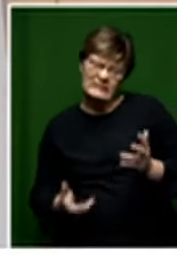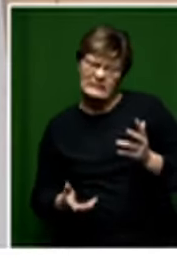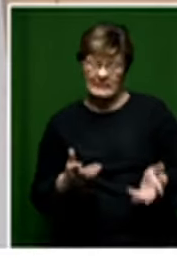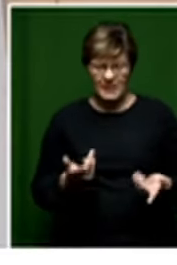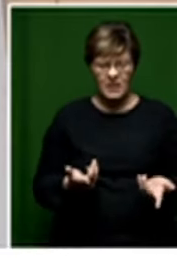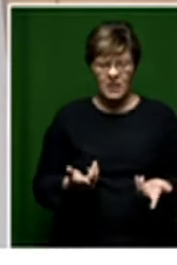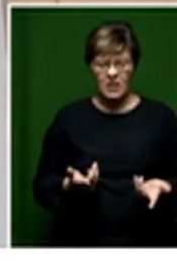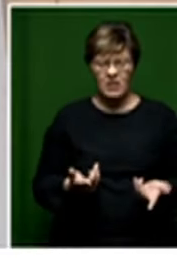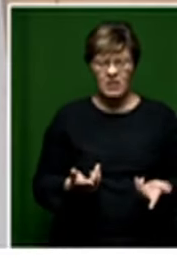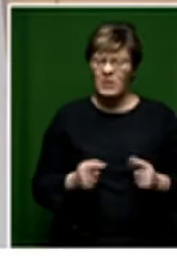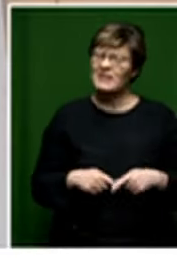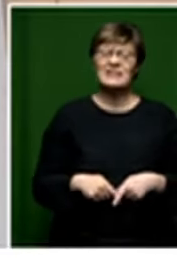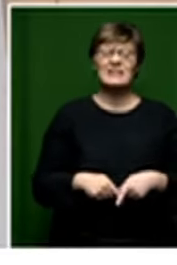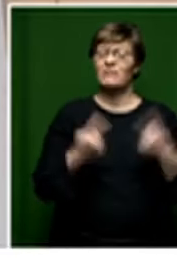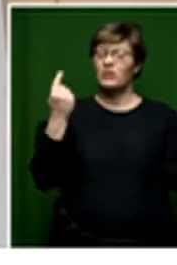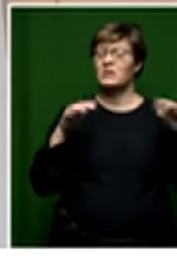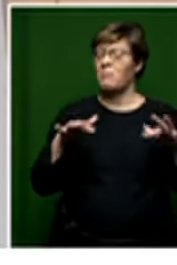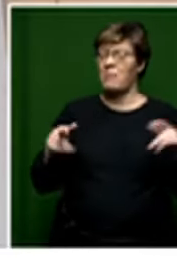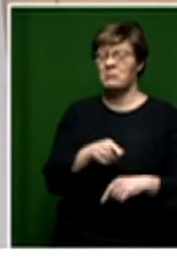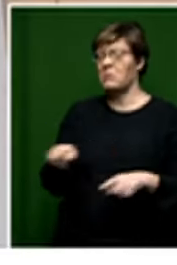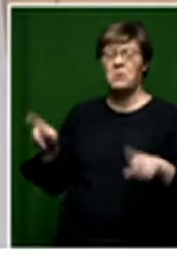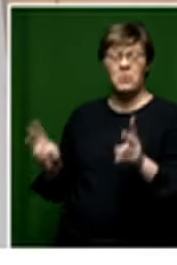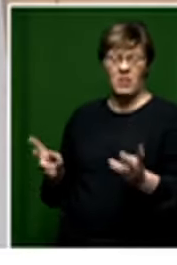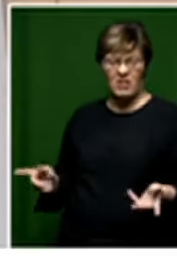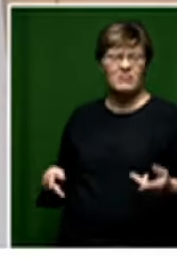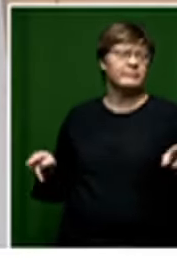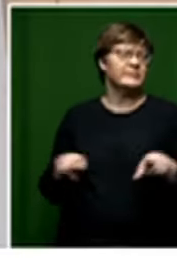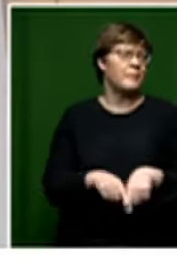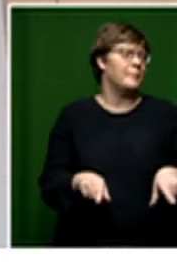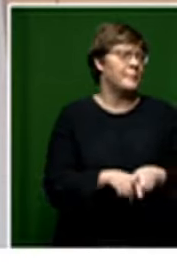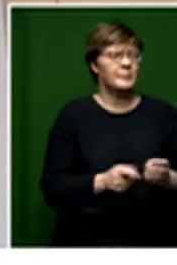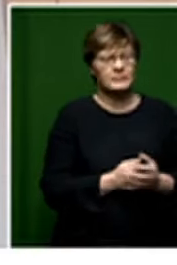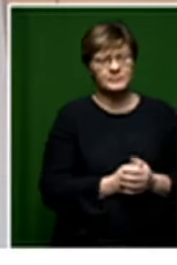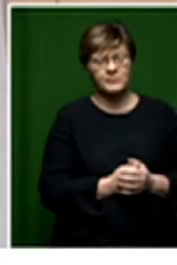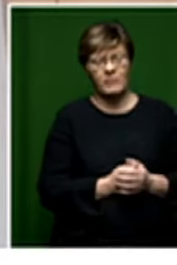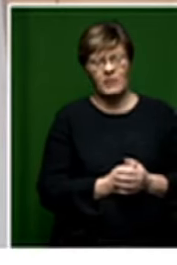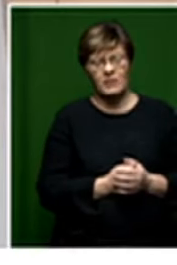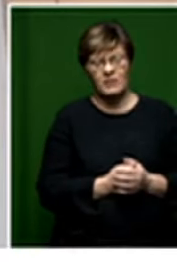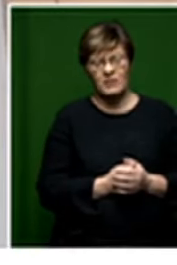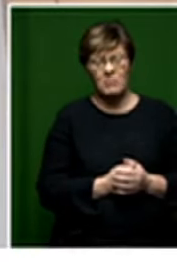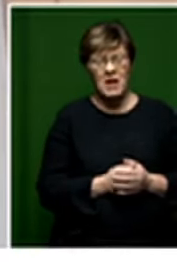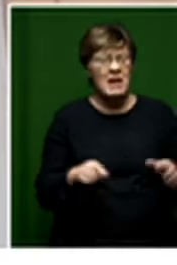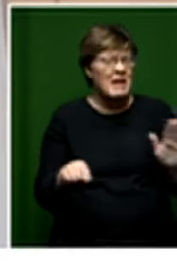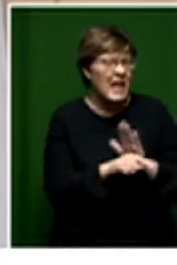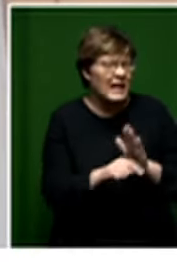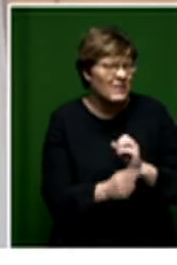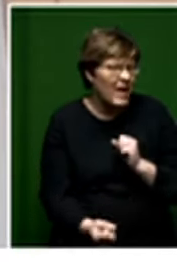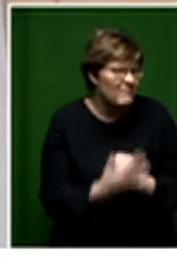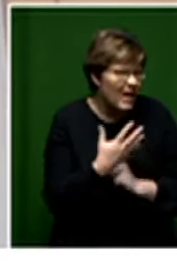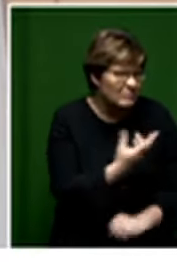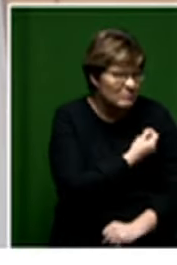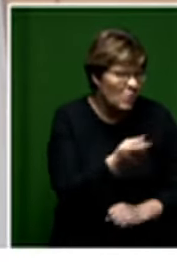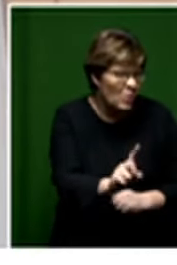hesitancy, it's not very different from the average public. It's issues particularly related to side effects, around